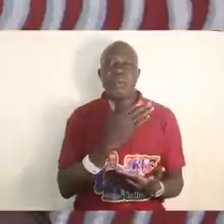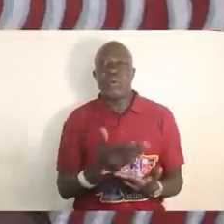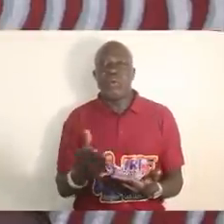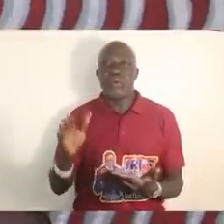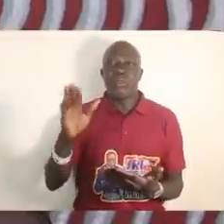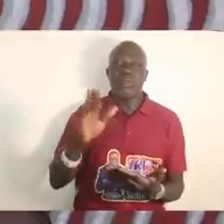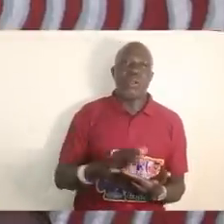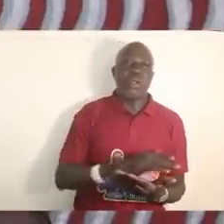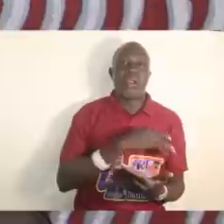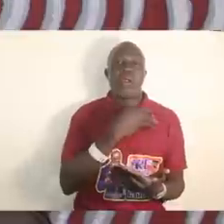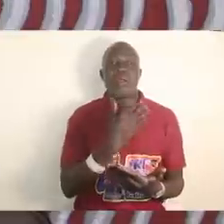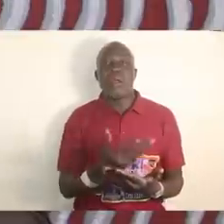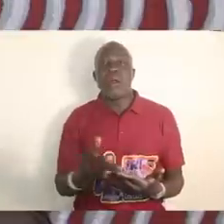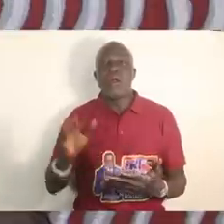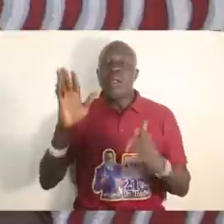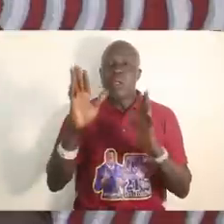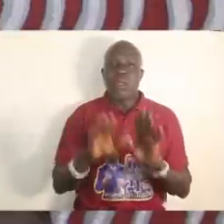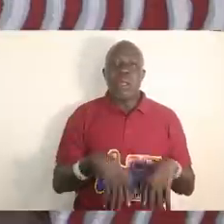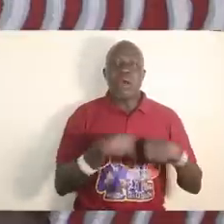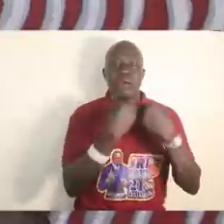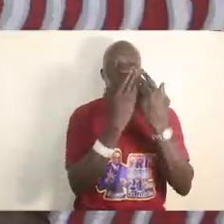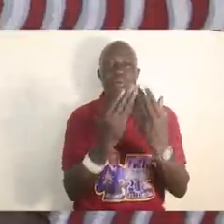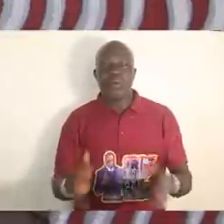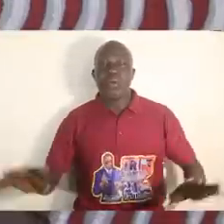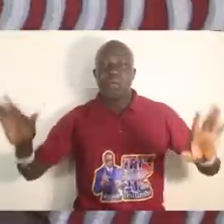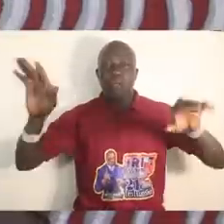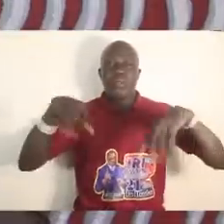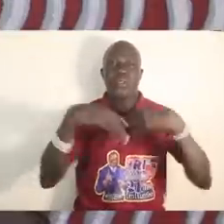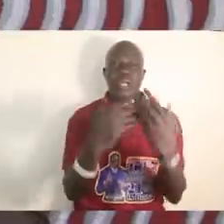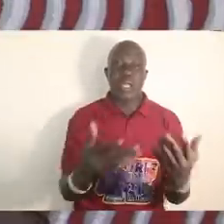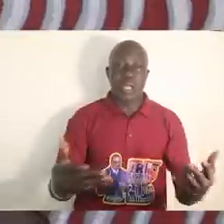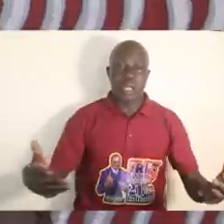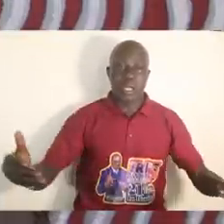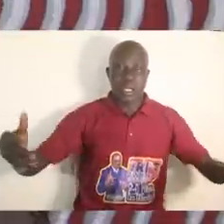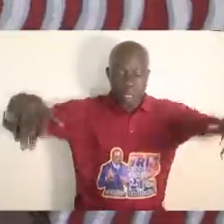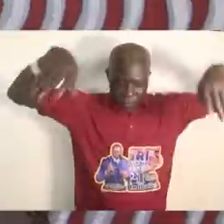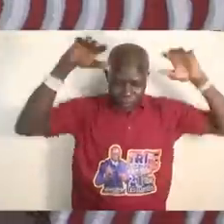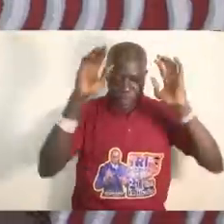ina wolo dene no lo zagwe dide